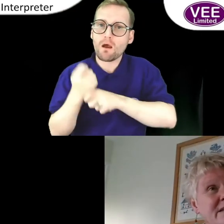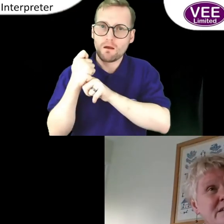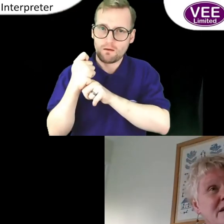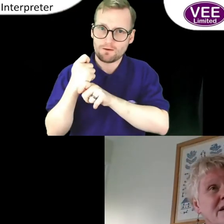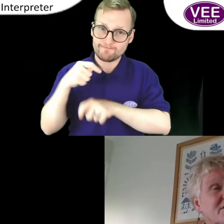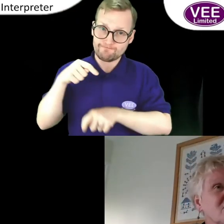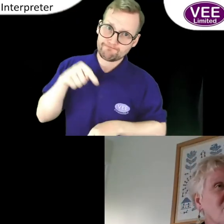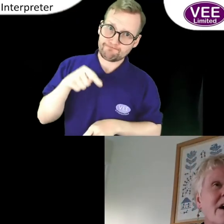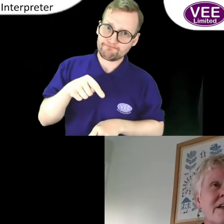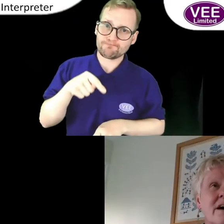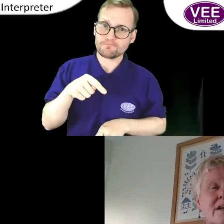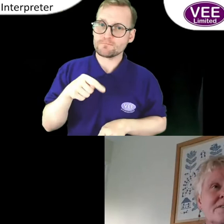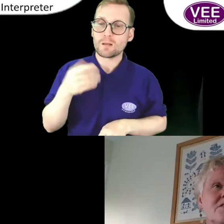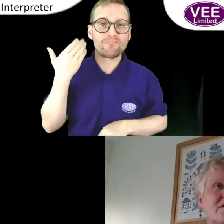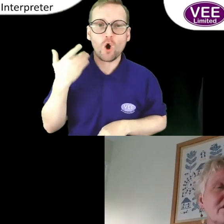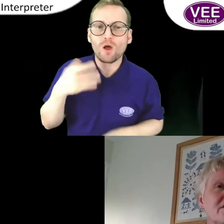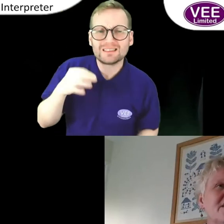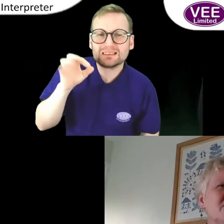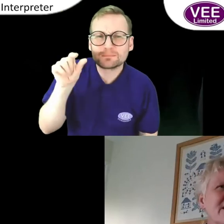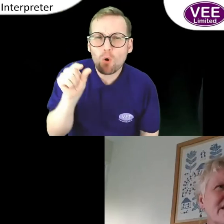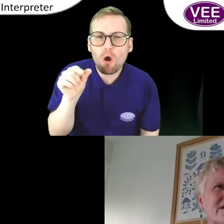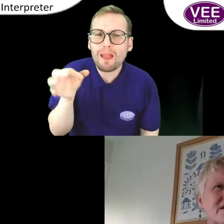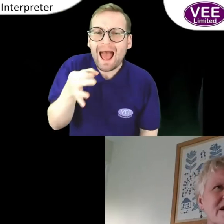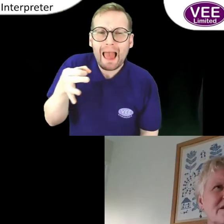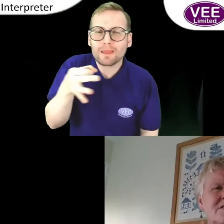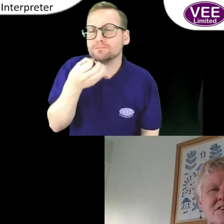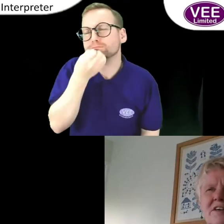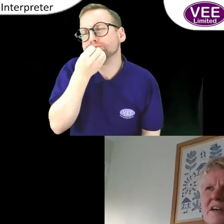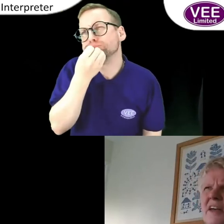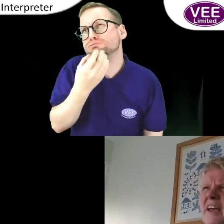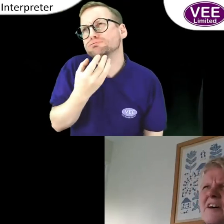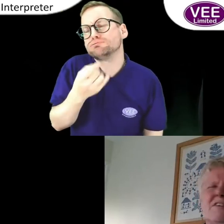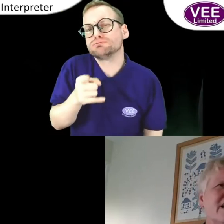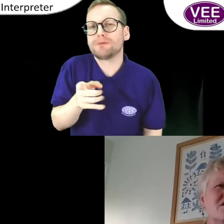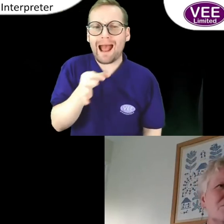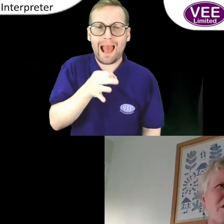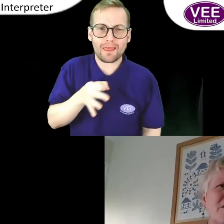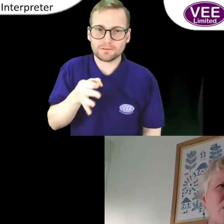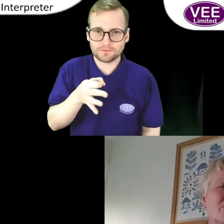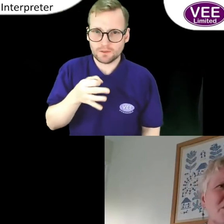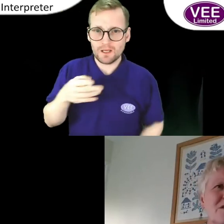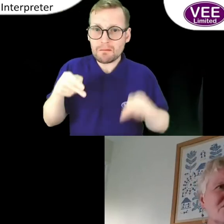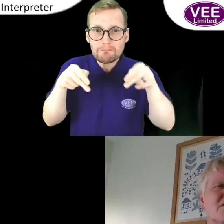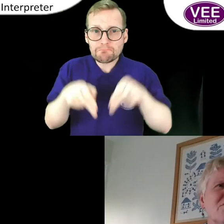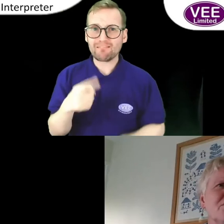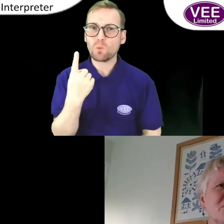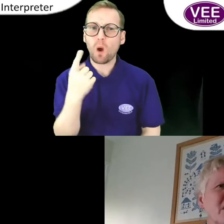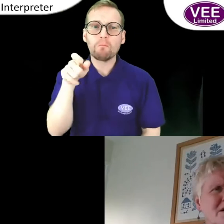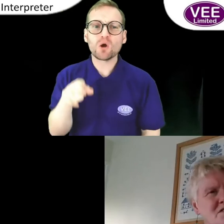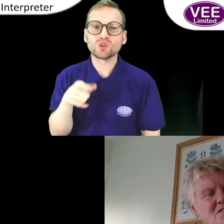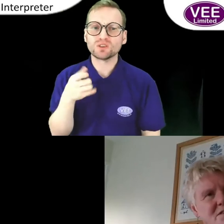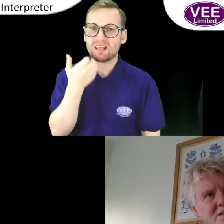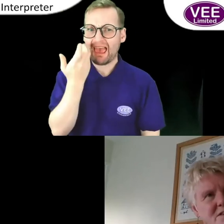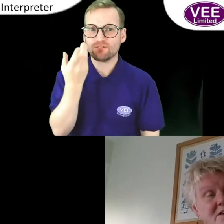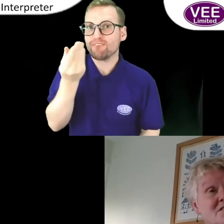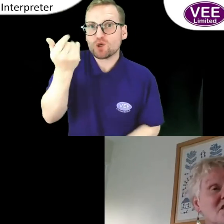previously, this tiny island, idyllic little island, he'd only had to bury one person every few